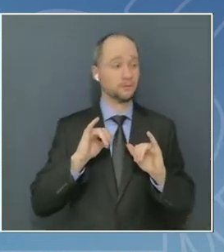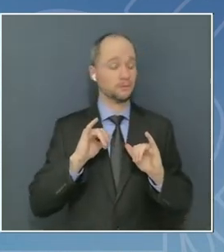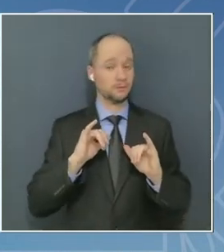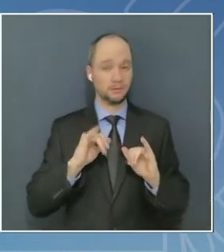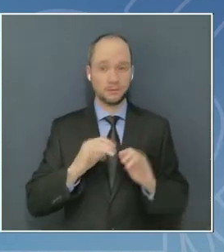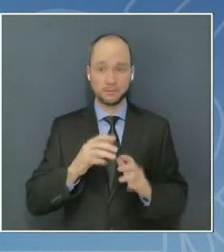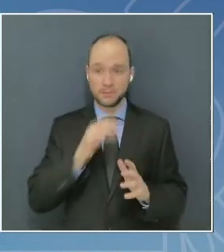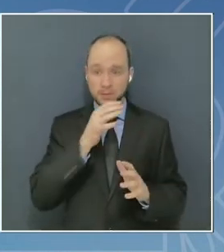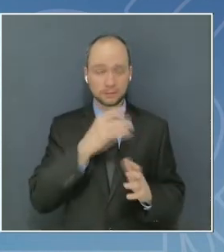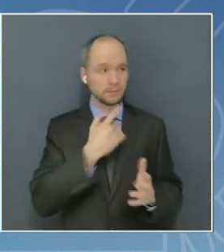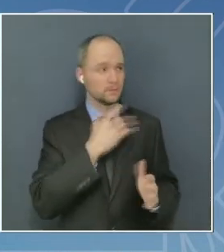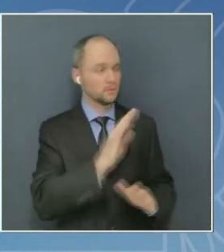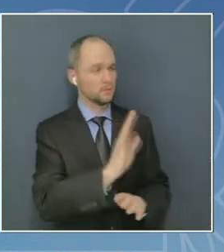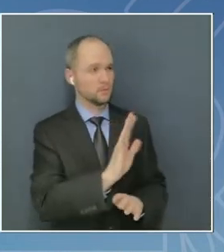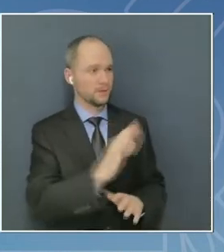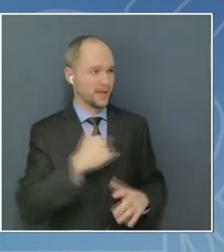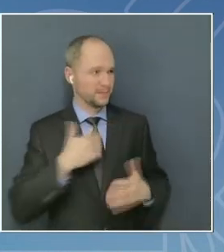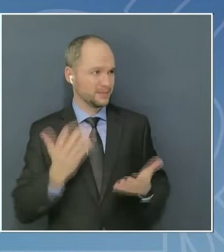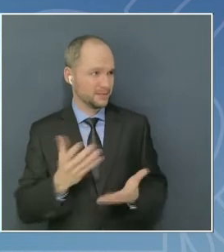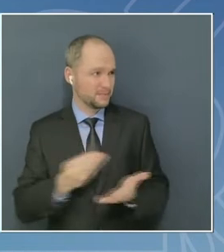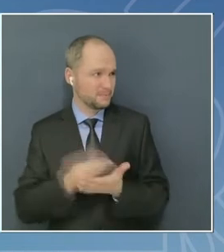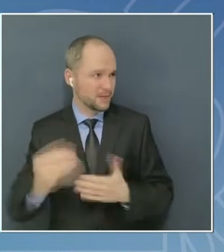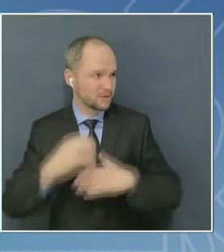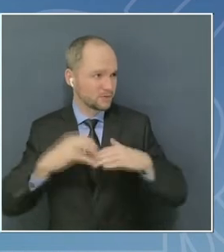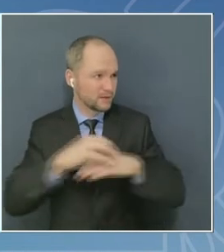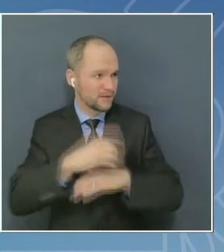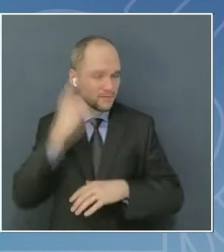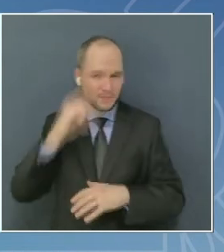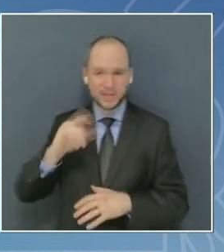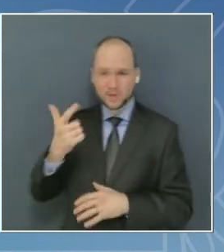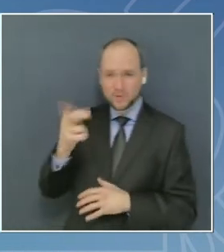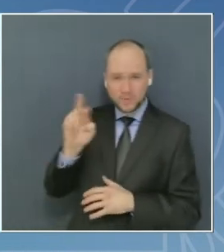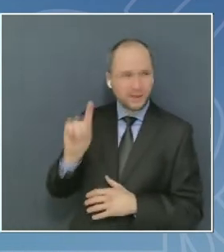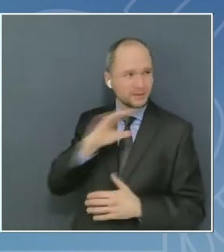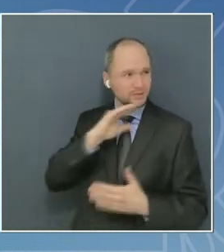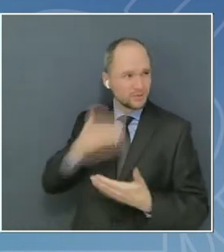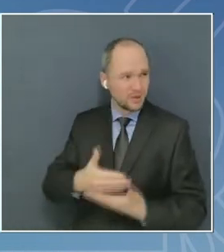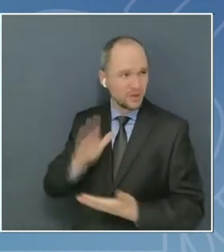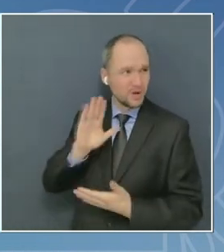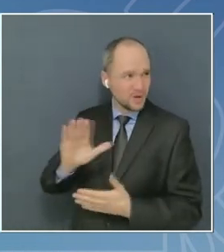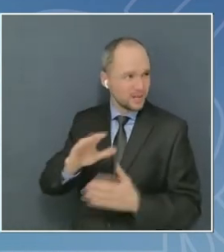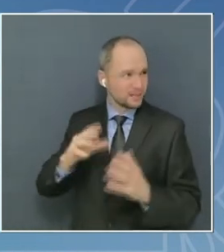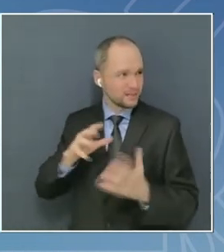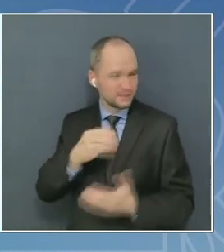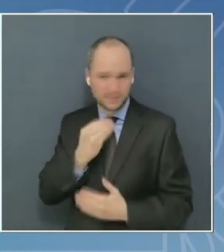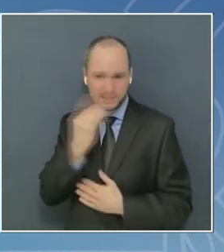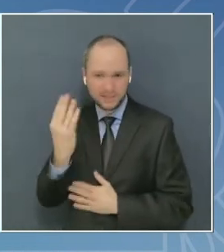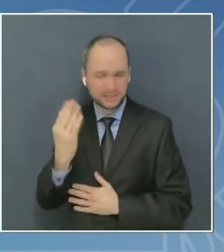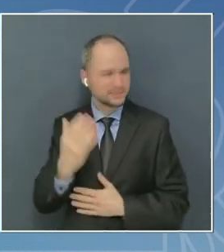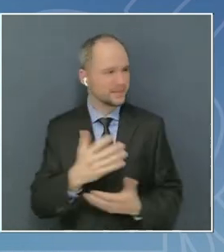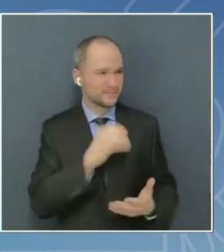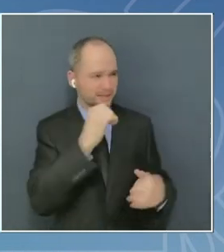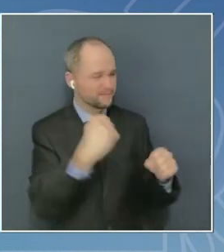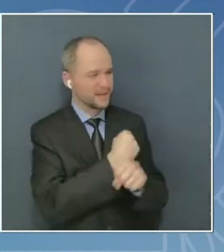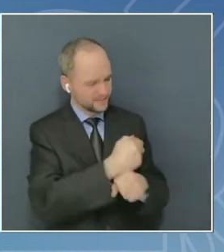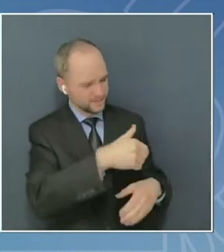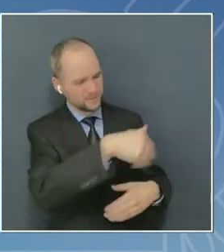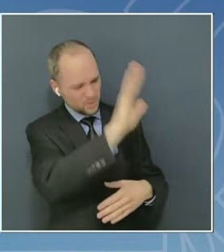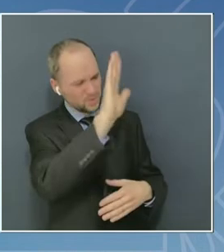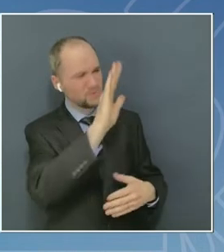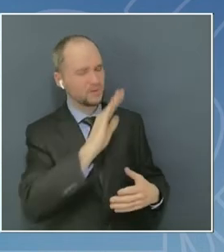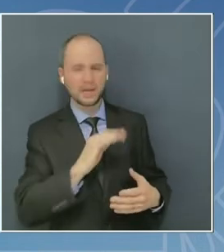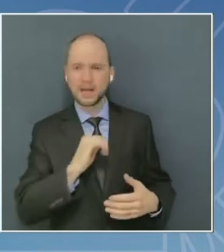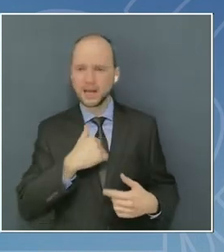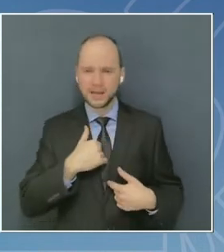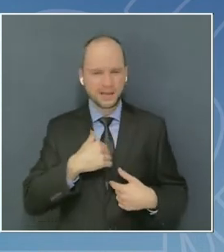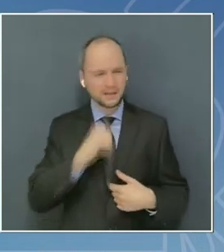just responded to him saying, listen, I'm here to buy grapes for my granddaughter's lunch. I'm not here to fight you. Just get out of my way. I'm not responsible